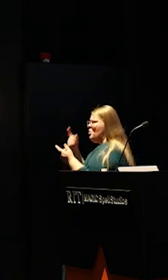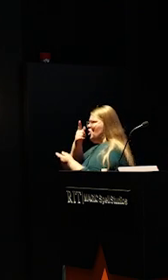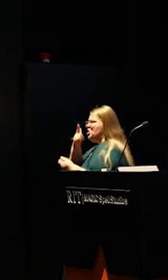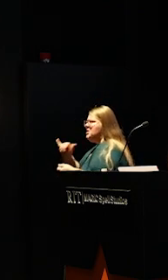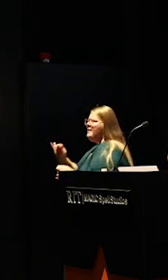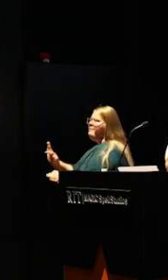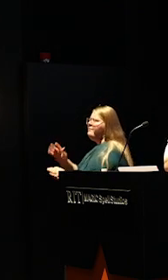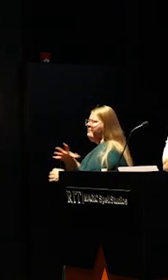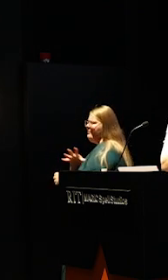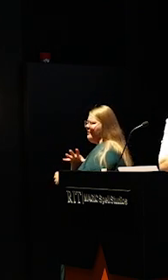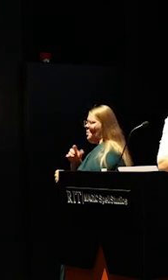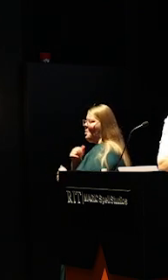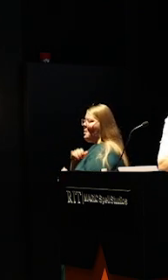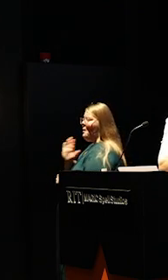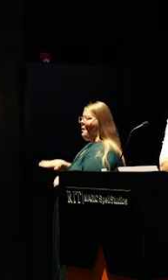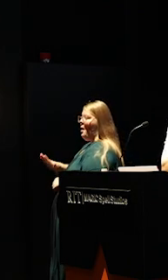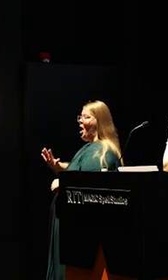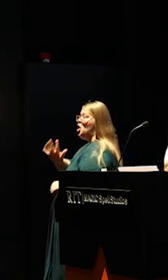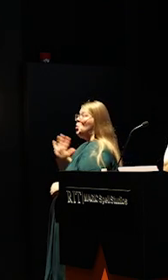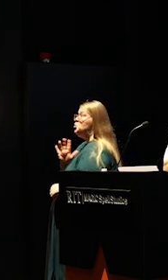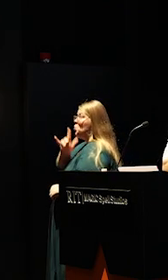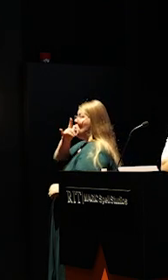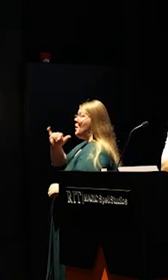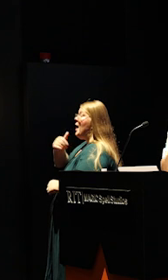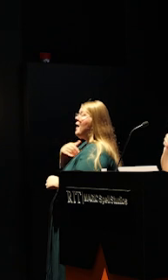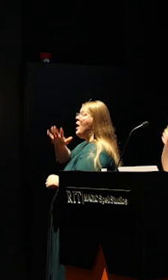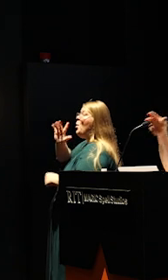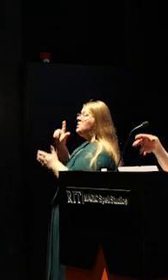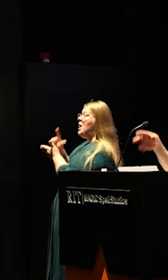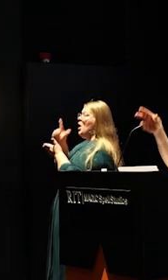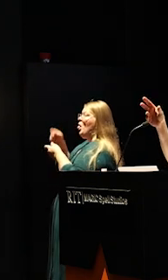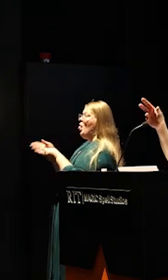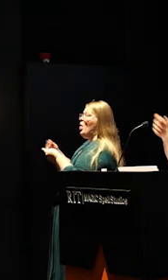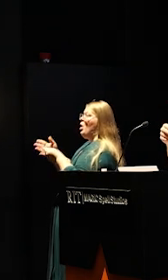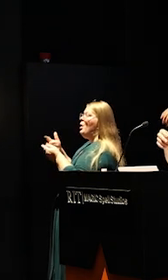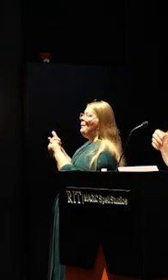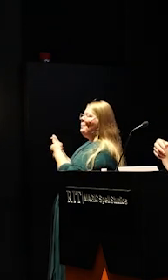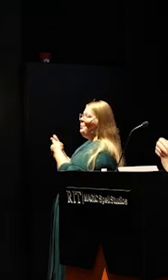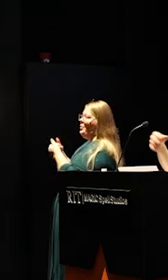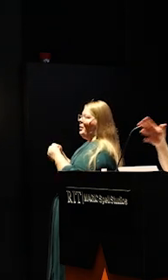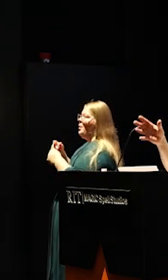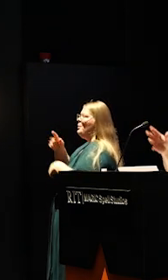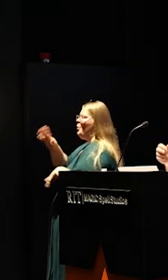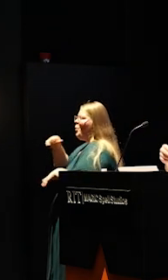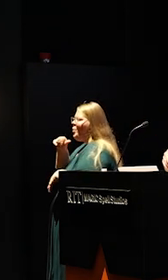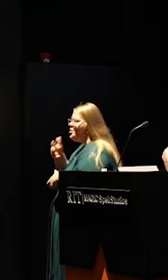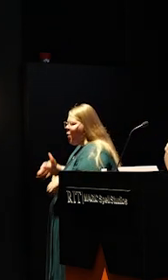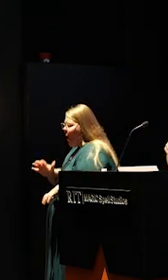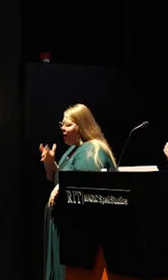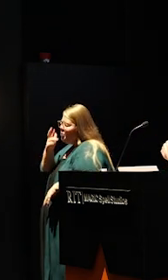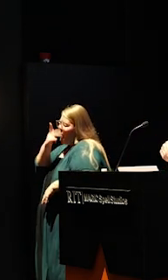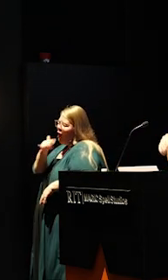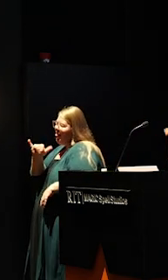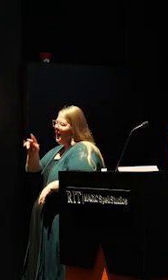that they had like illegal poker tournaments upstairs. And it's not because we want that, like, we're not trying to make like a mafia restaurant, but